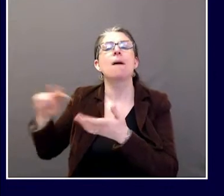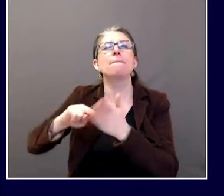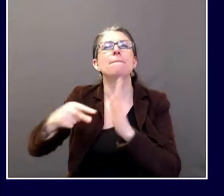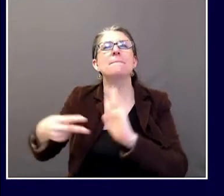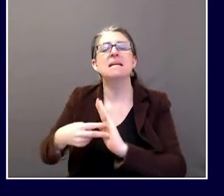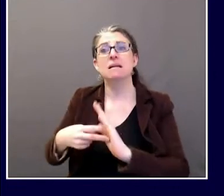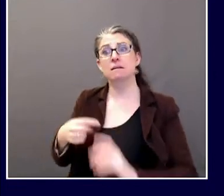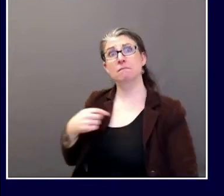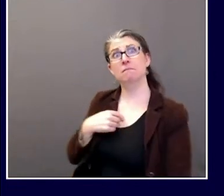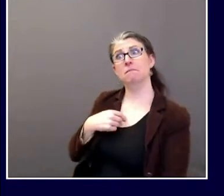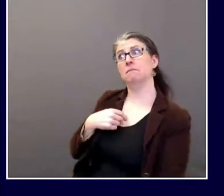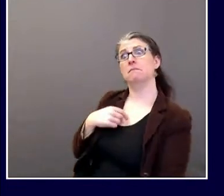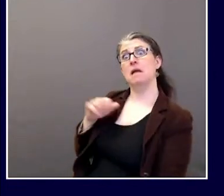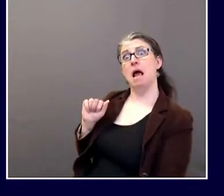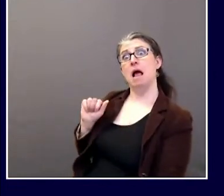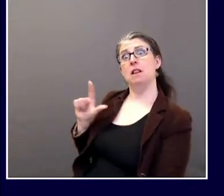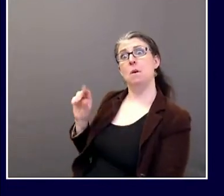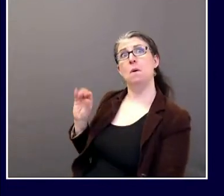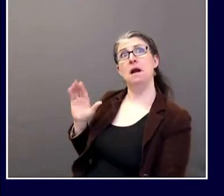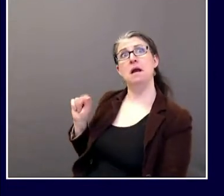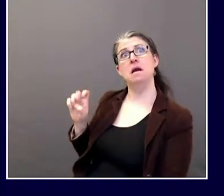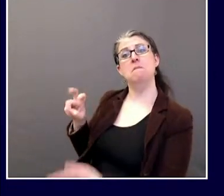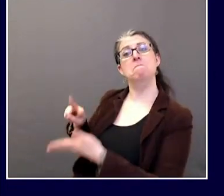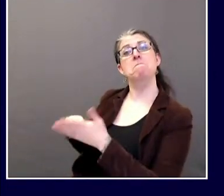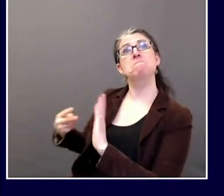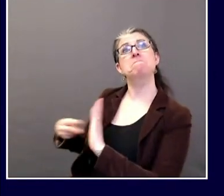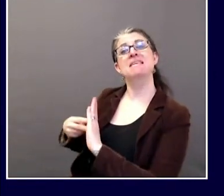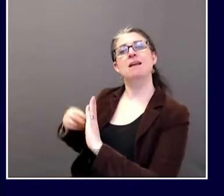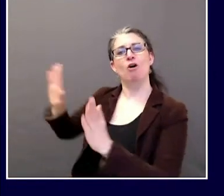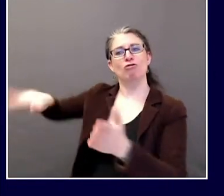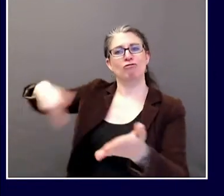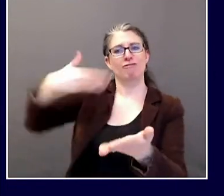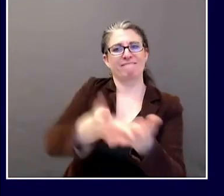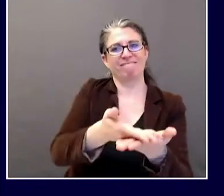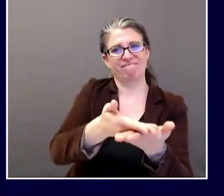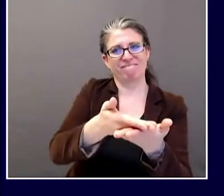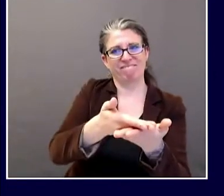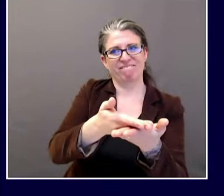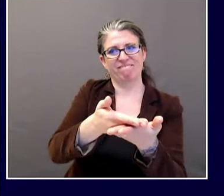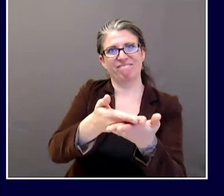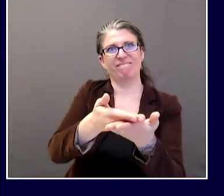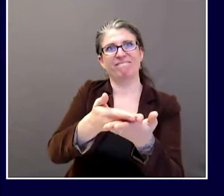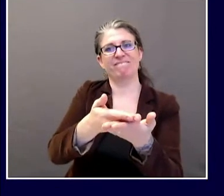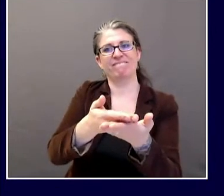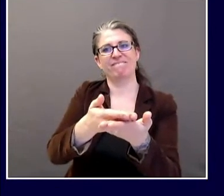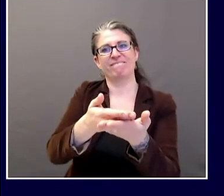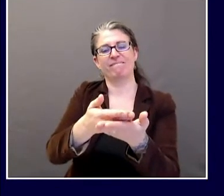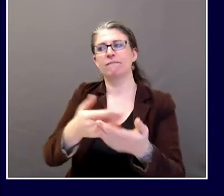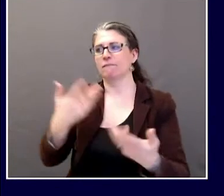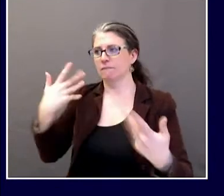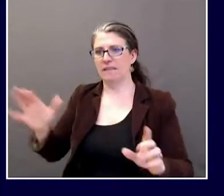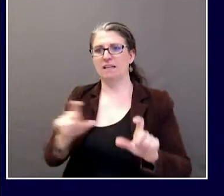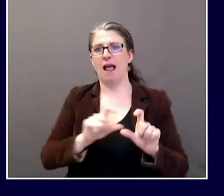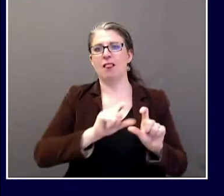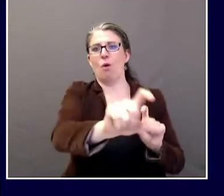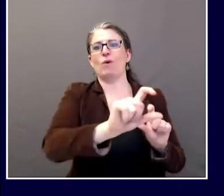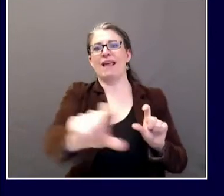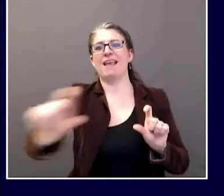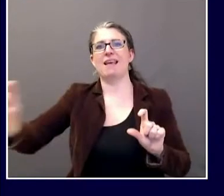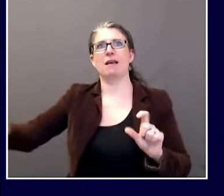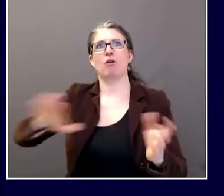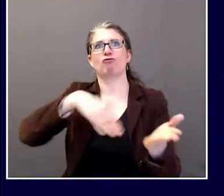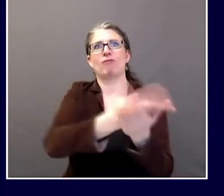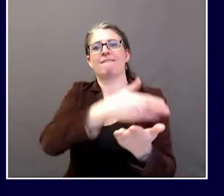something. There's something physical that has been delivered. But in the vaccine parlance, allocated, at least as